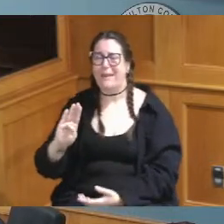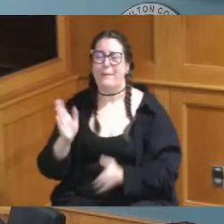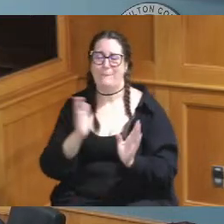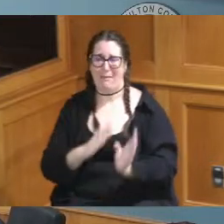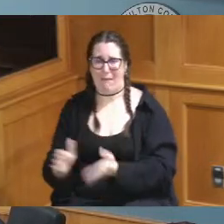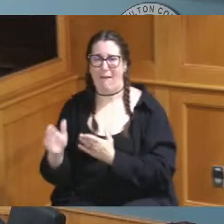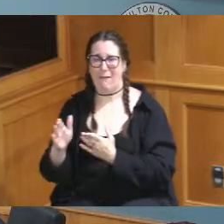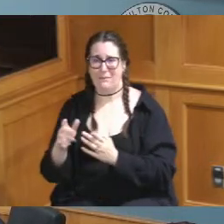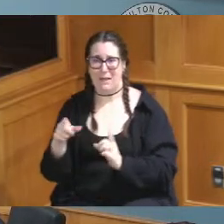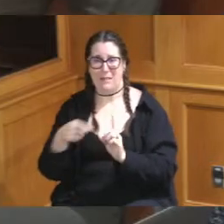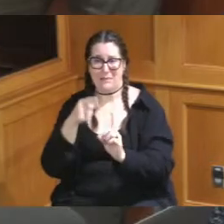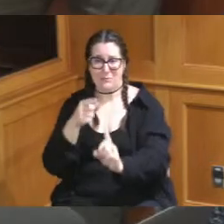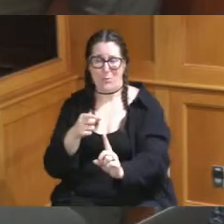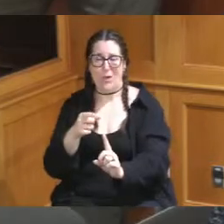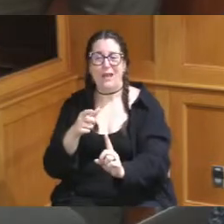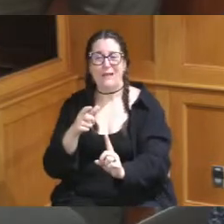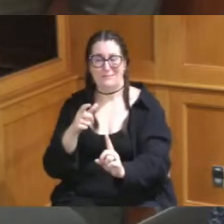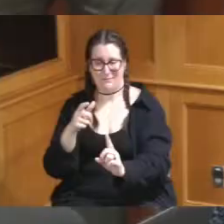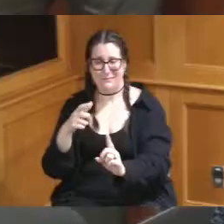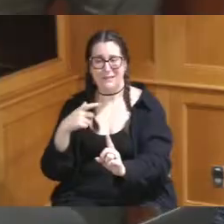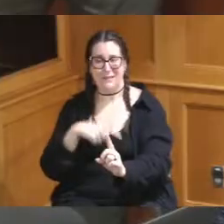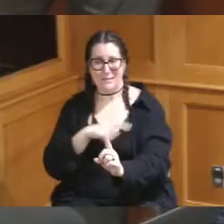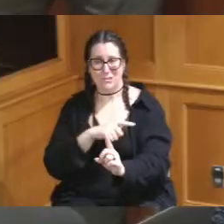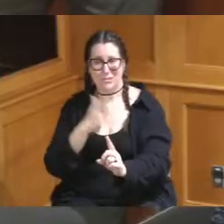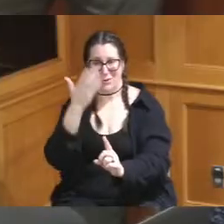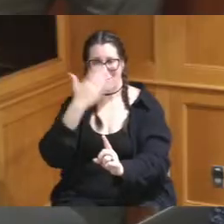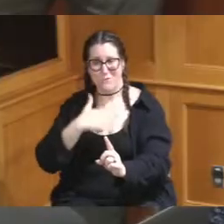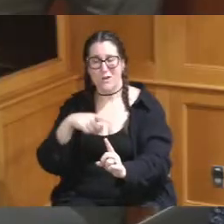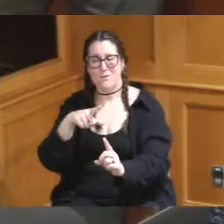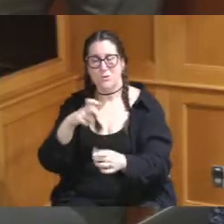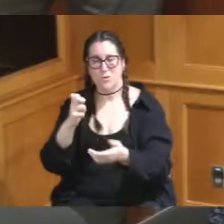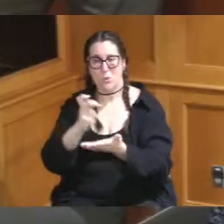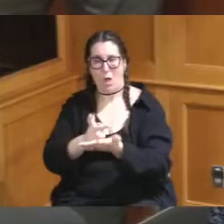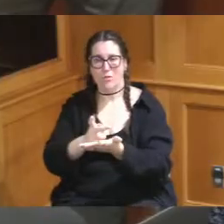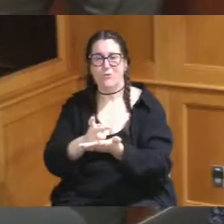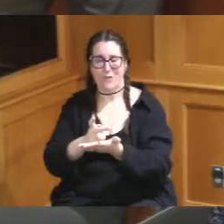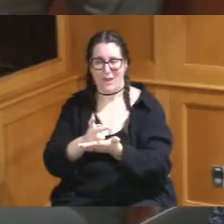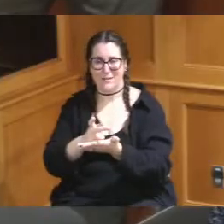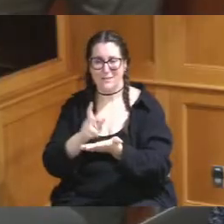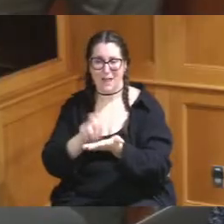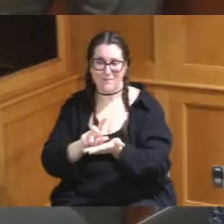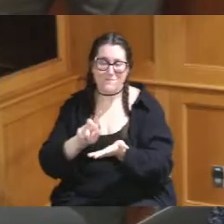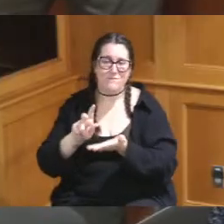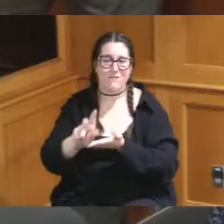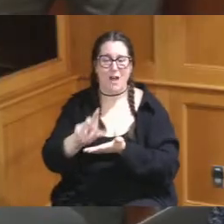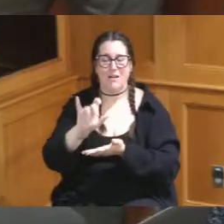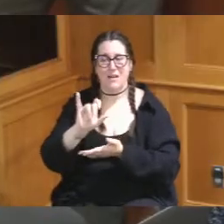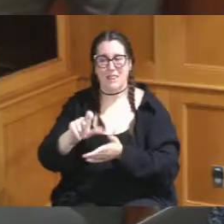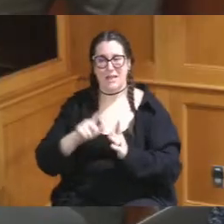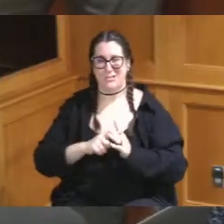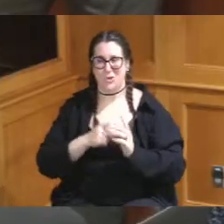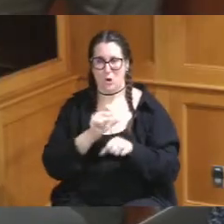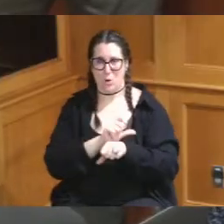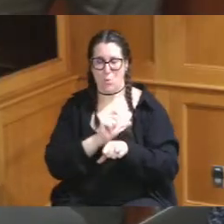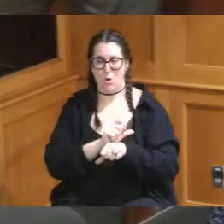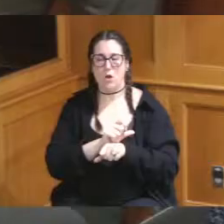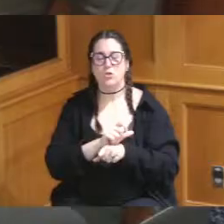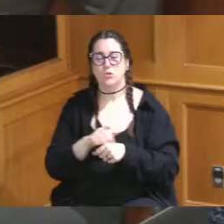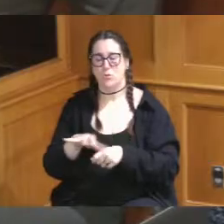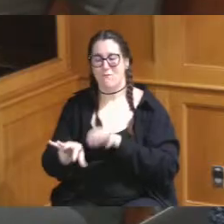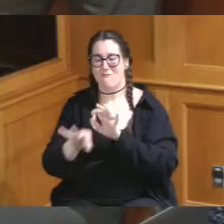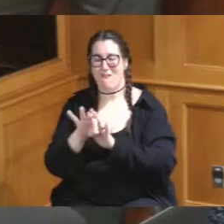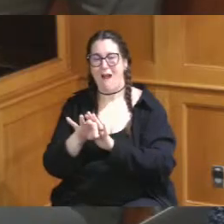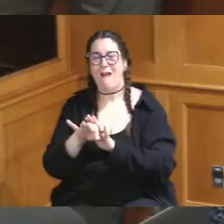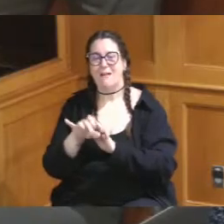At this point, this legislation in front of you today is to authorize and initially fund preliminary work to relocate utilities for this